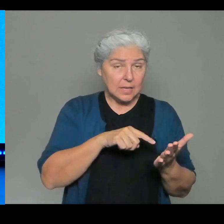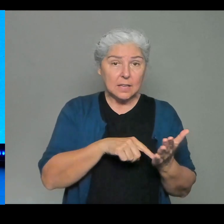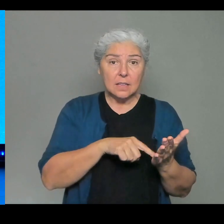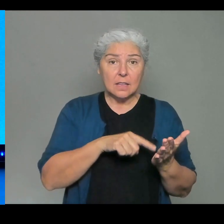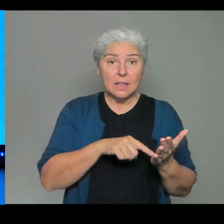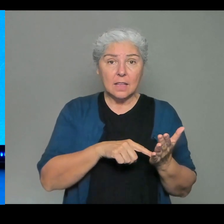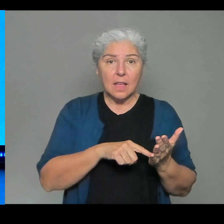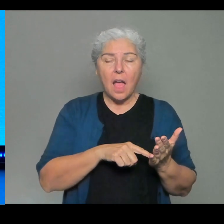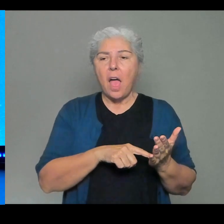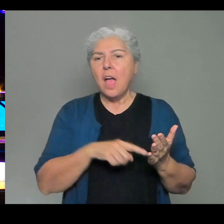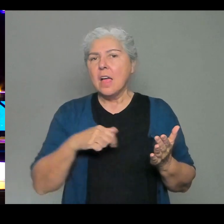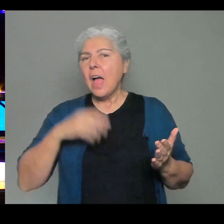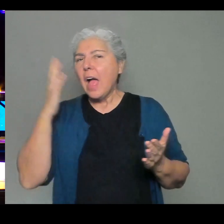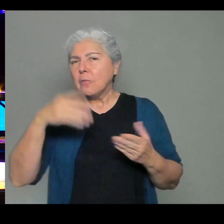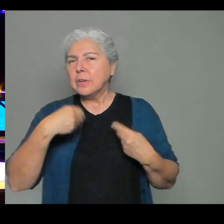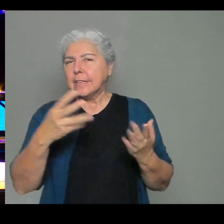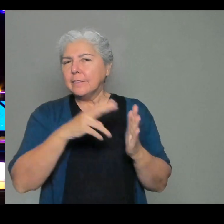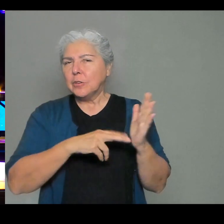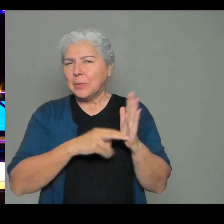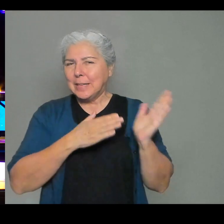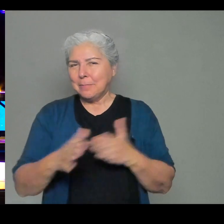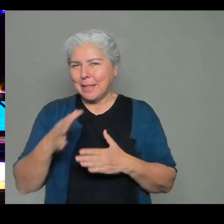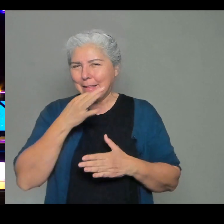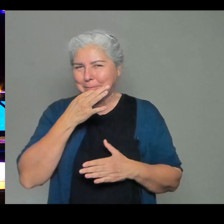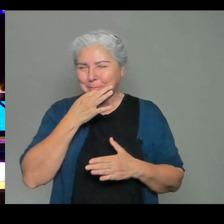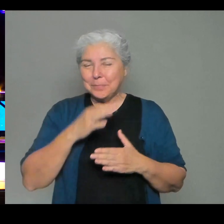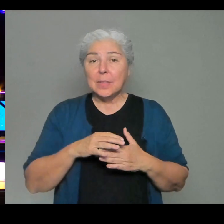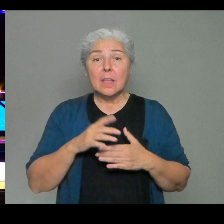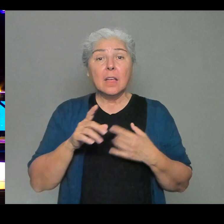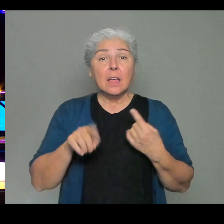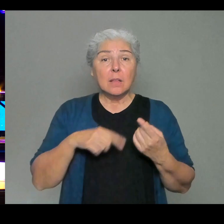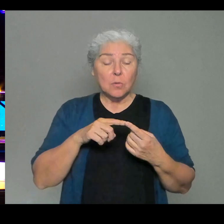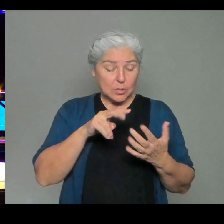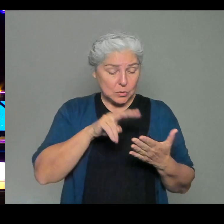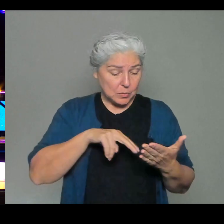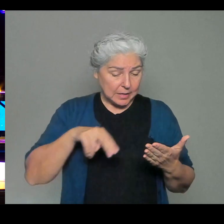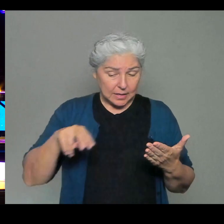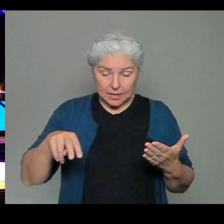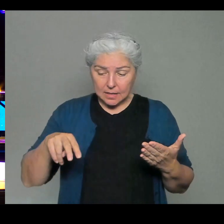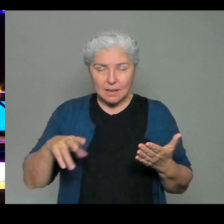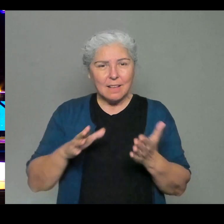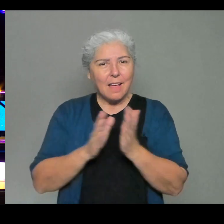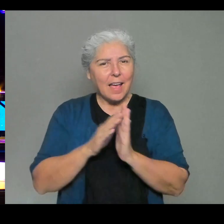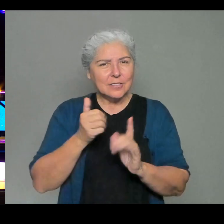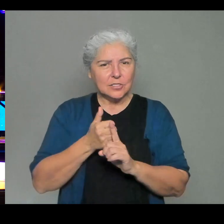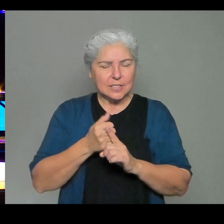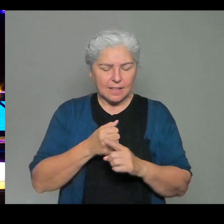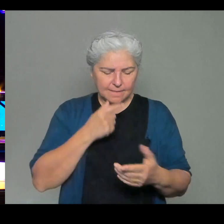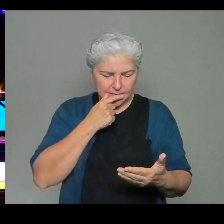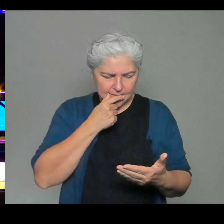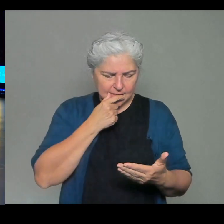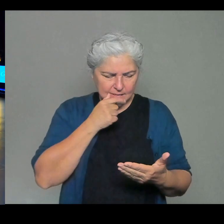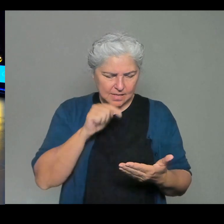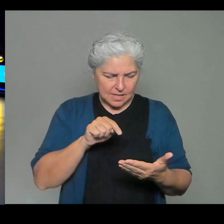the Bible, and we're going to give you a reading plan in a minute, but as you read the Bible, ask